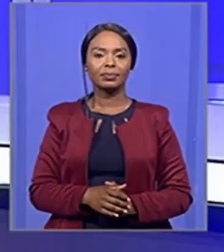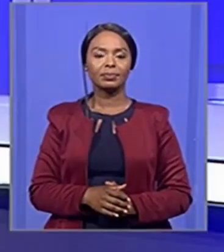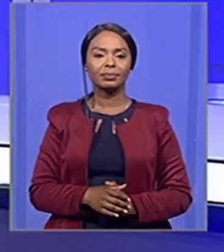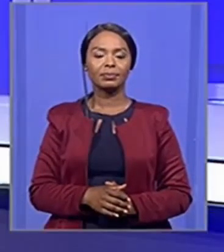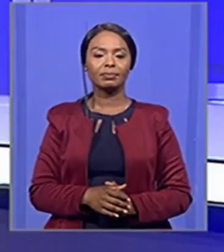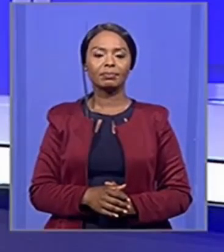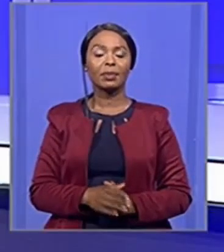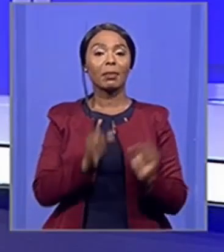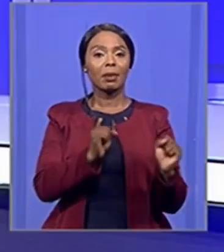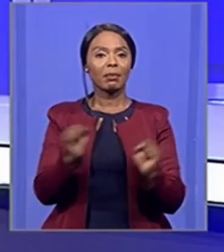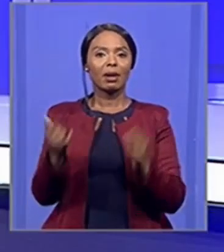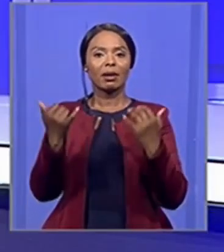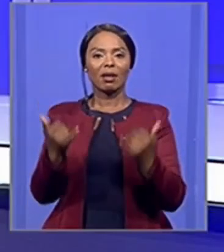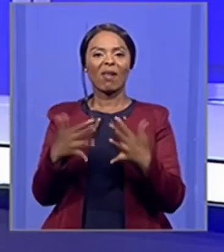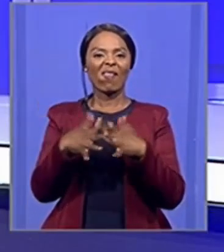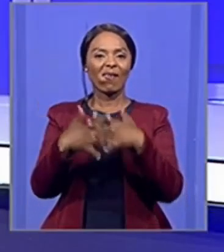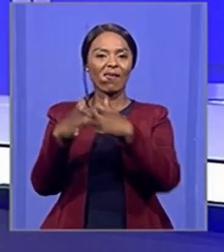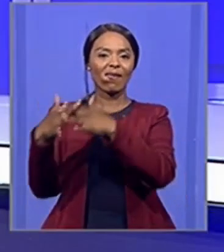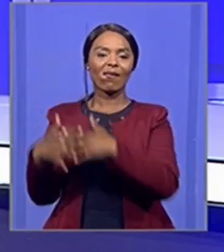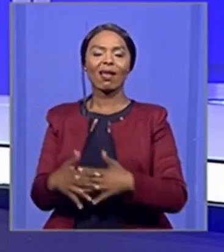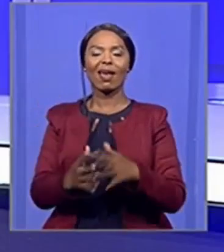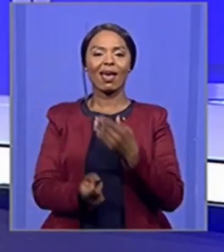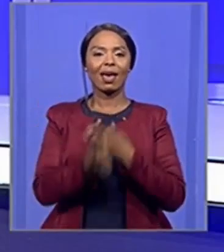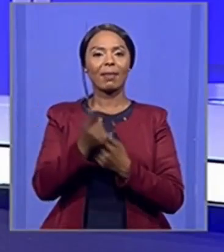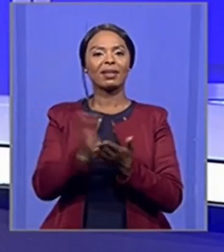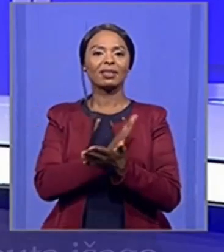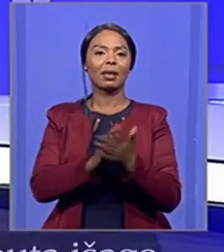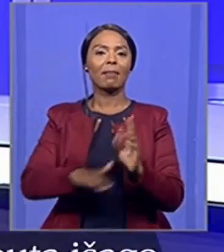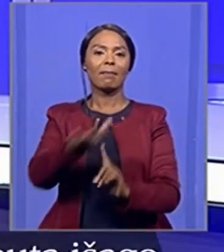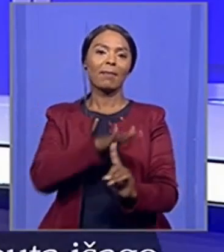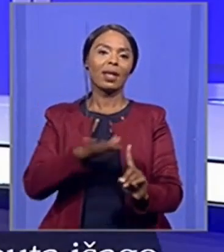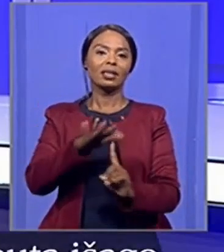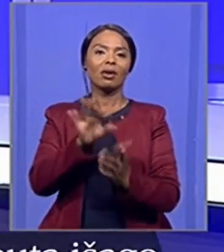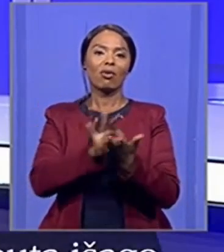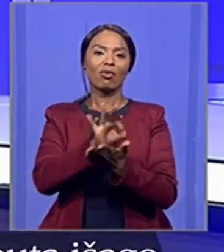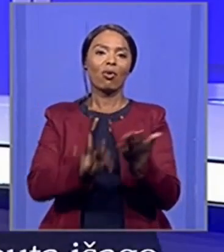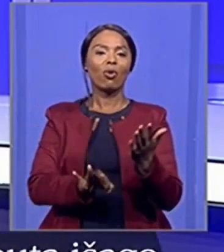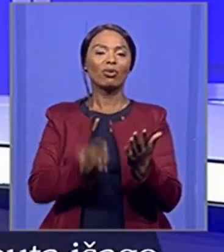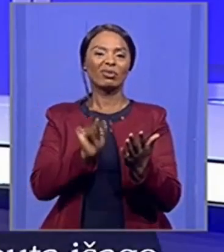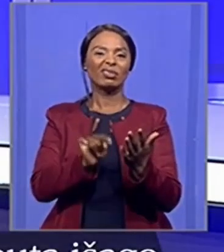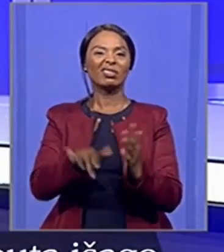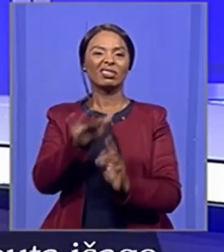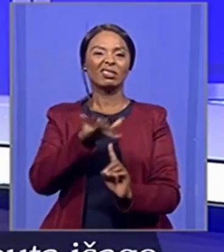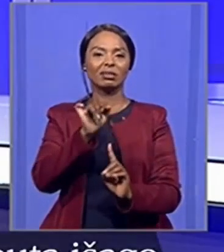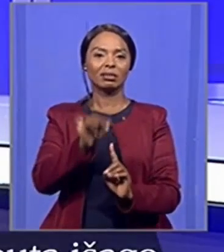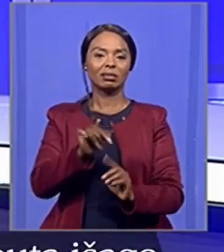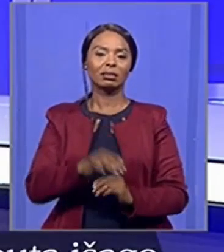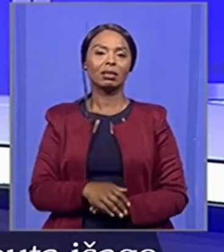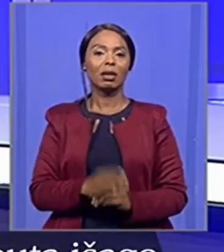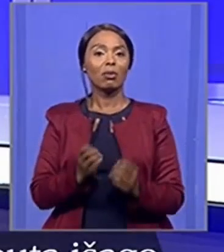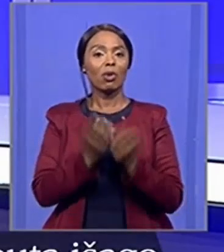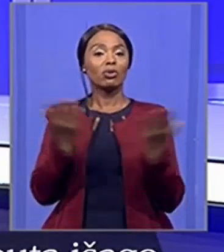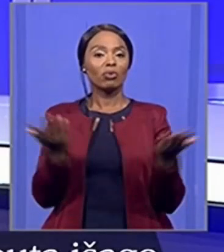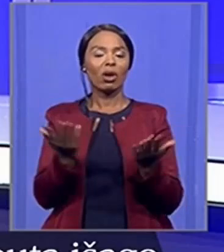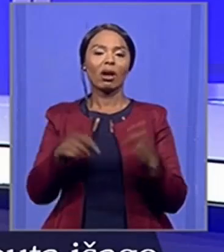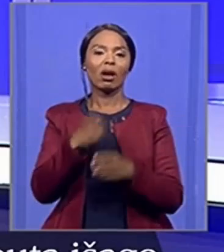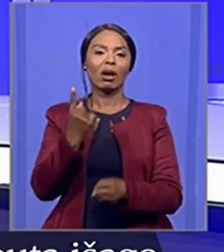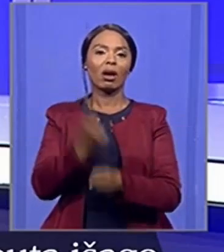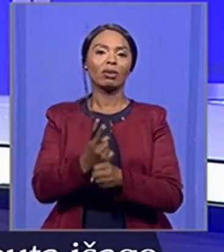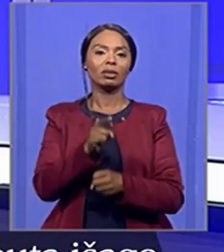Go sa le bjalo go bile le ditšhitišo dikarolong tše dingwe tša naga nakong ya boengwadišo kudu ka Gauteng